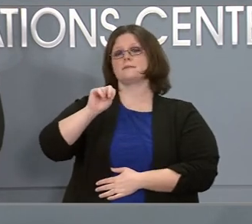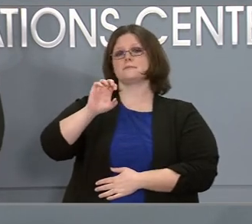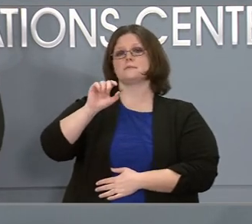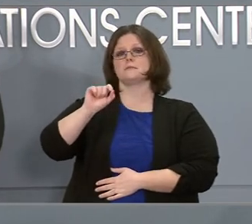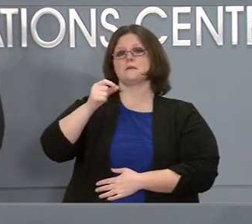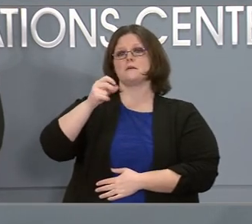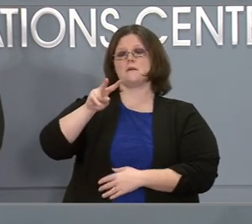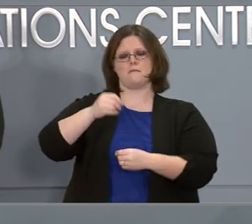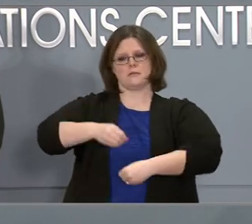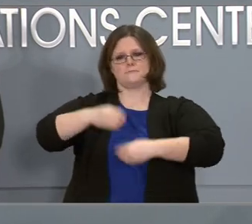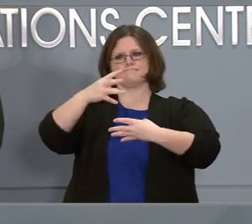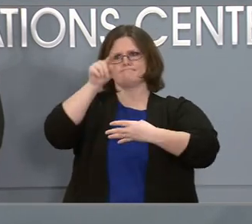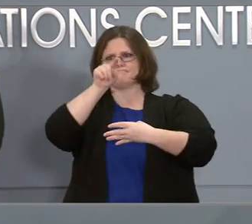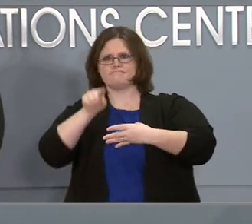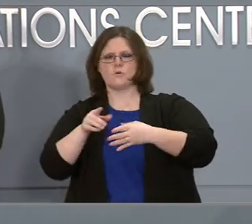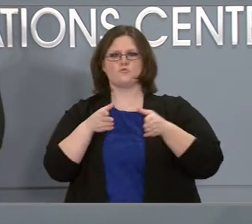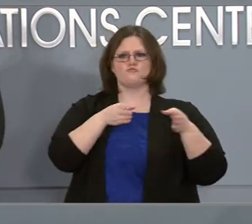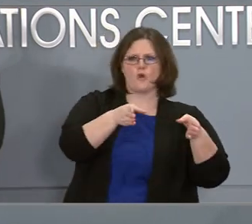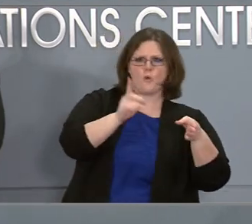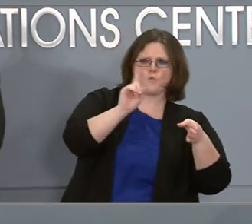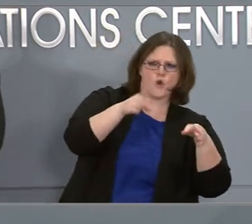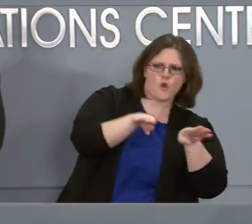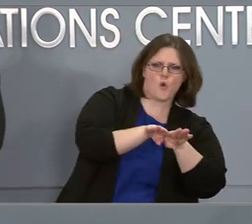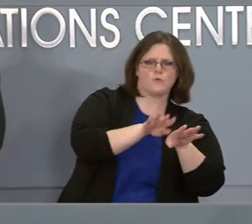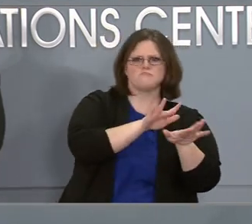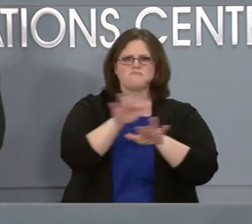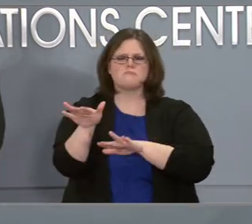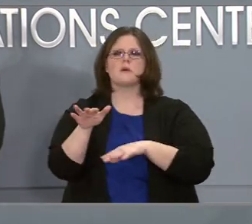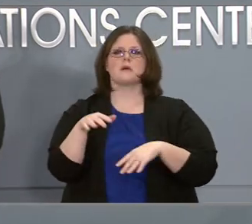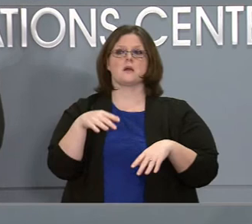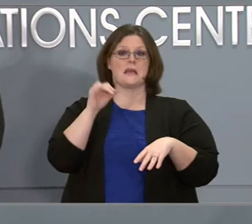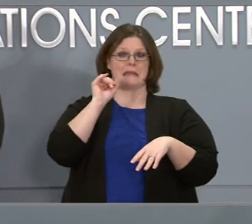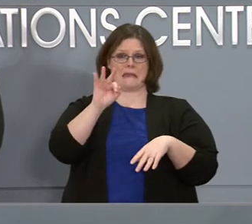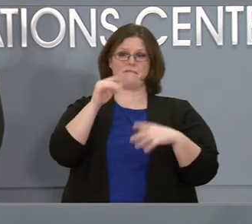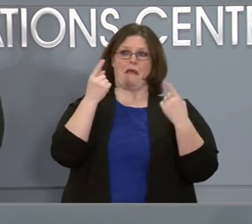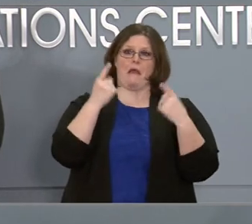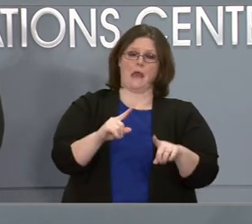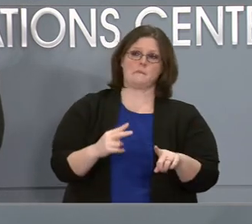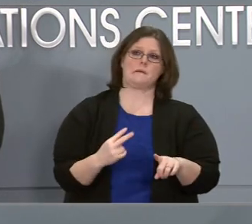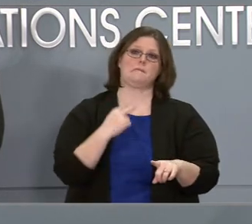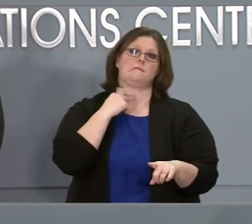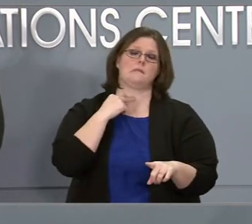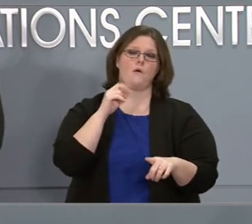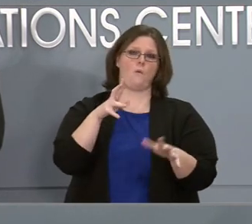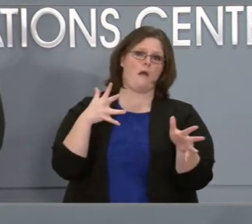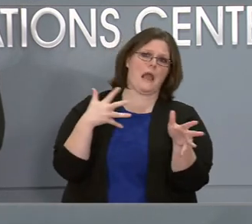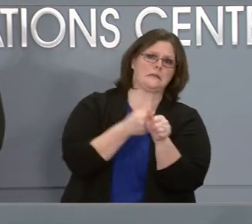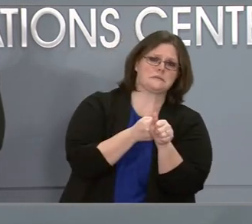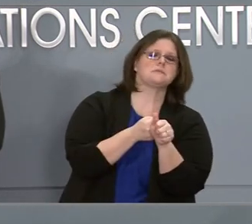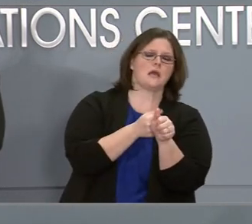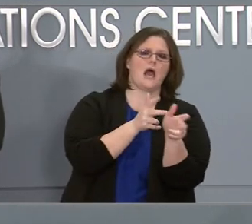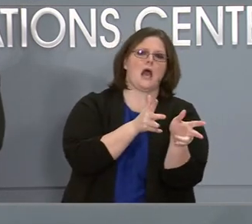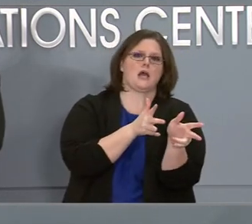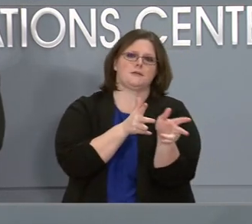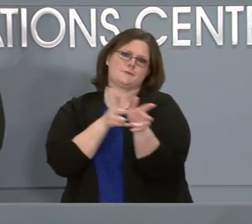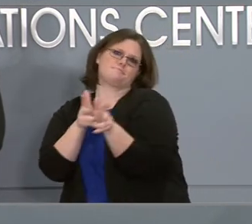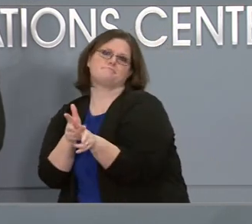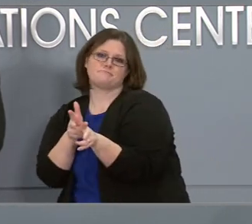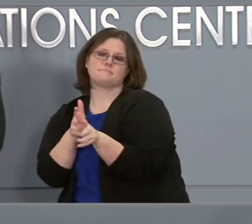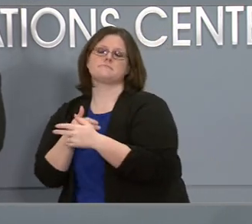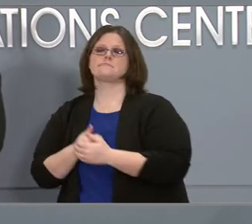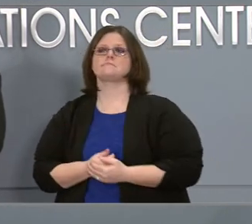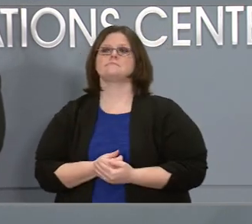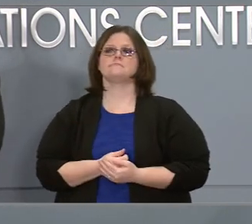those who will be working alongside our roadways, and remove your vehicle from the roadway if you become involved in a minor collision. During the last storm,